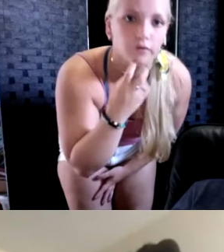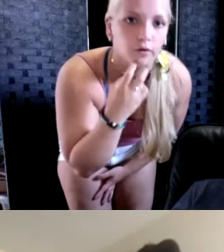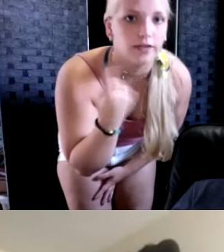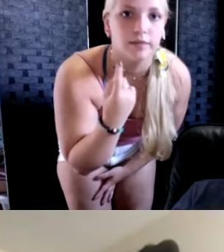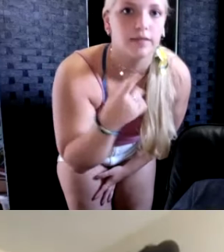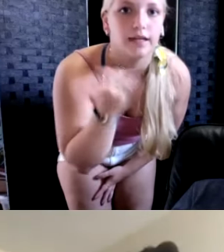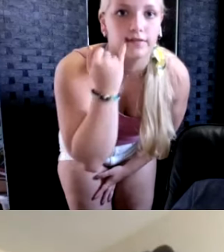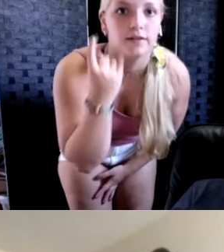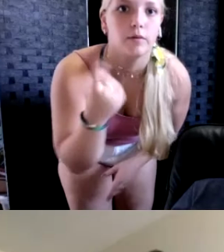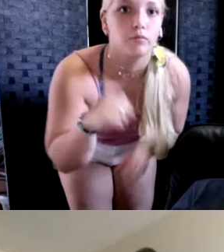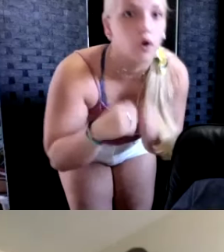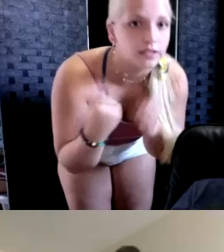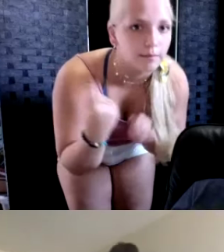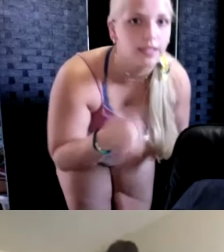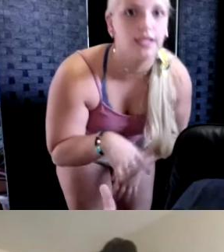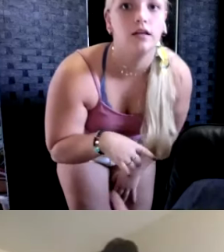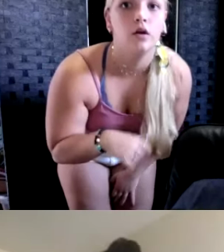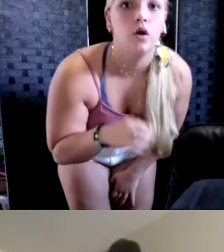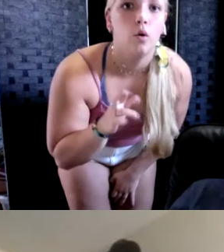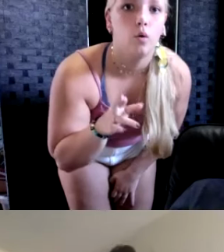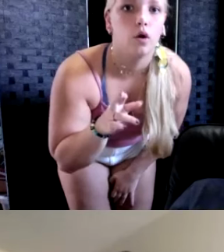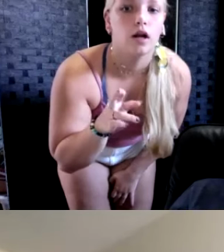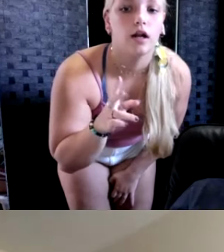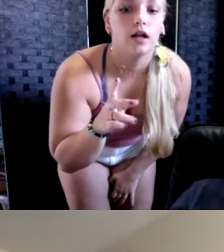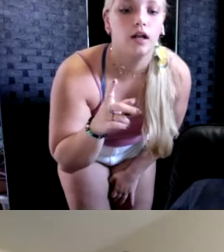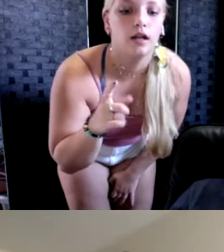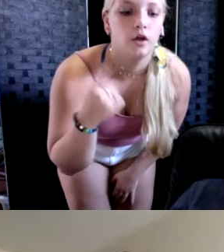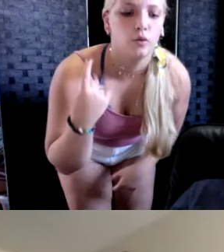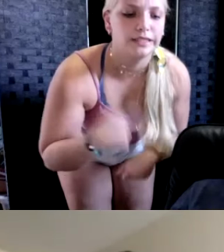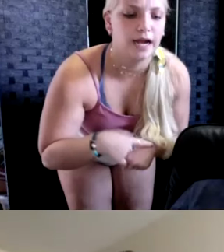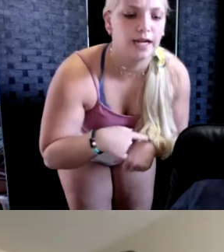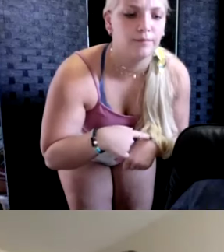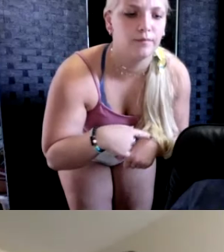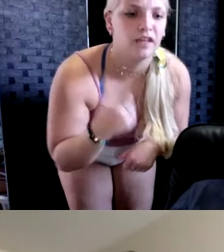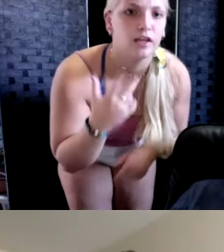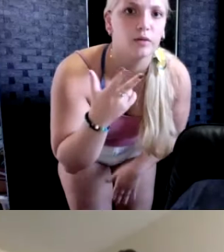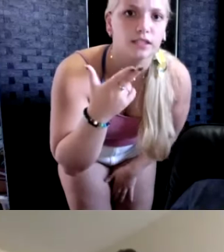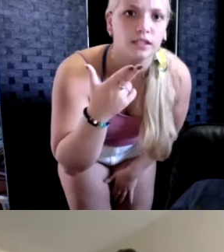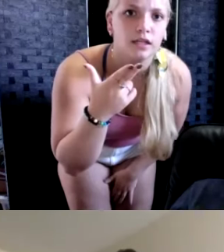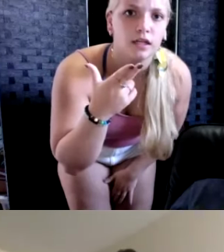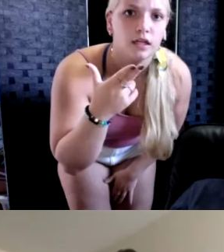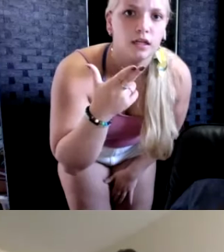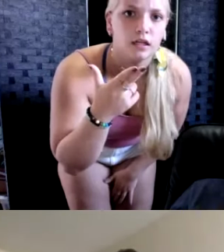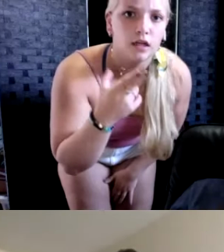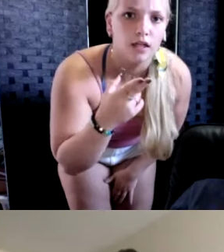the referee or something if someone broke something. Or one time there was